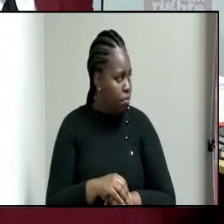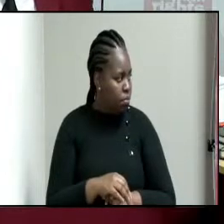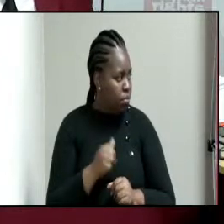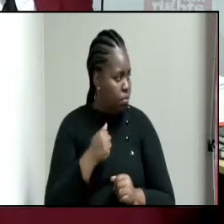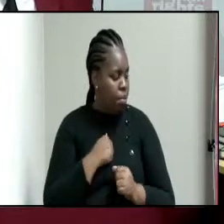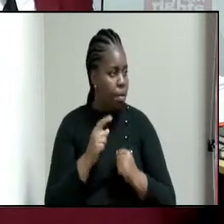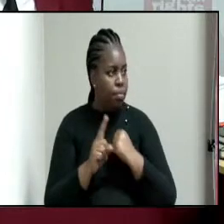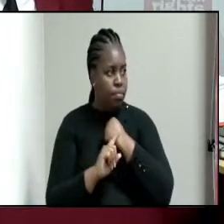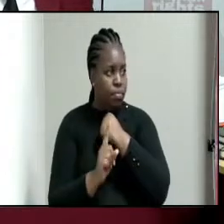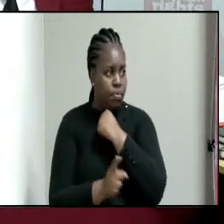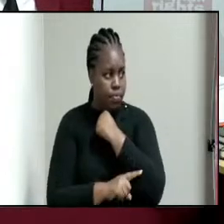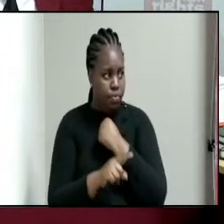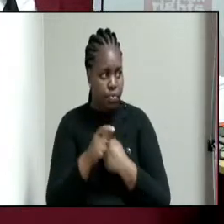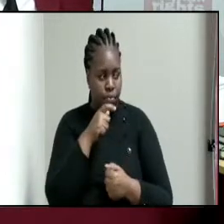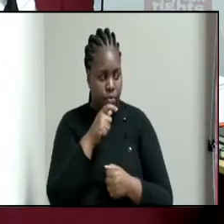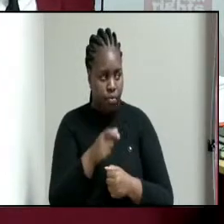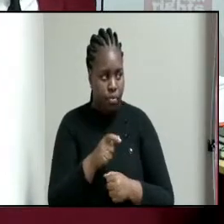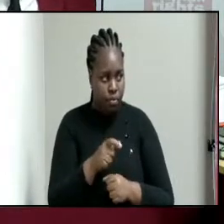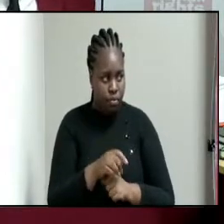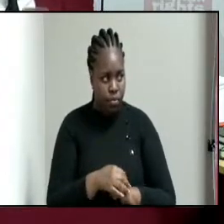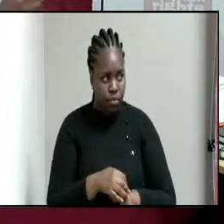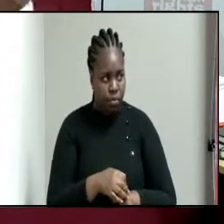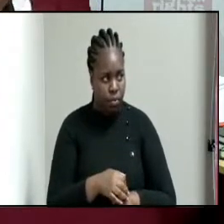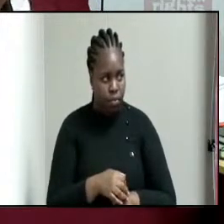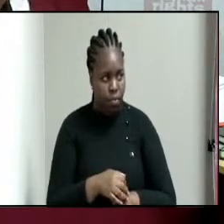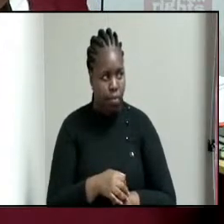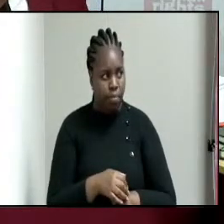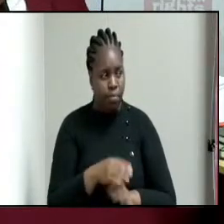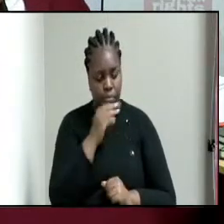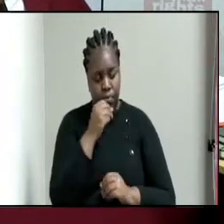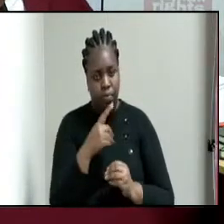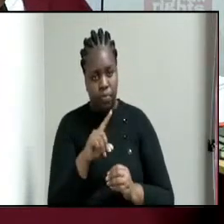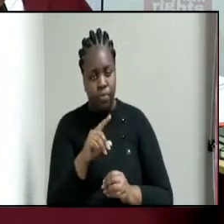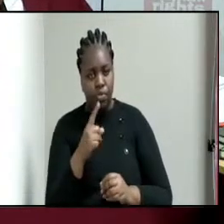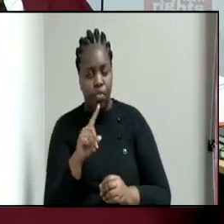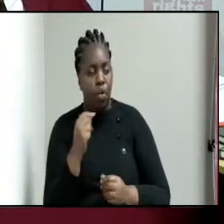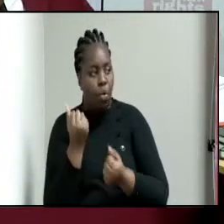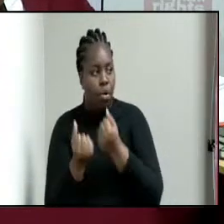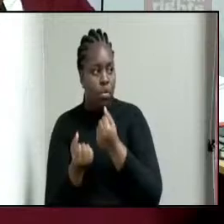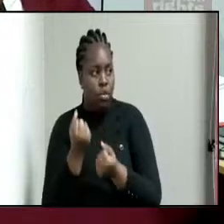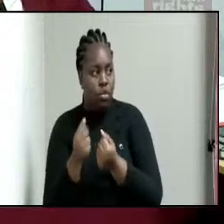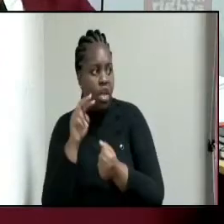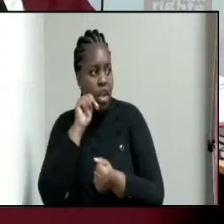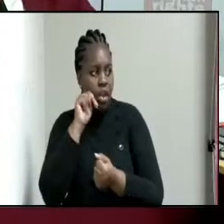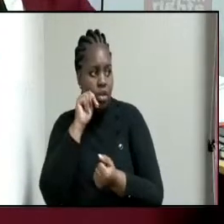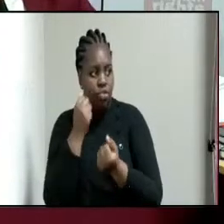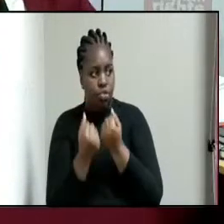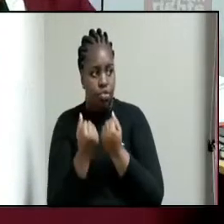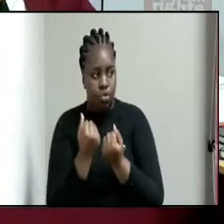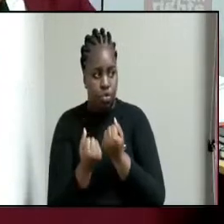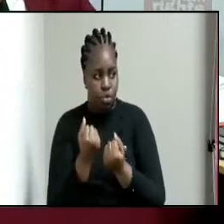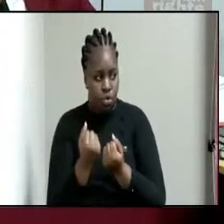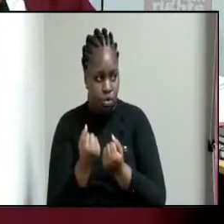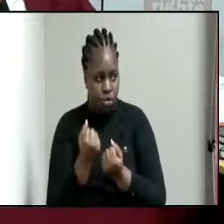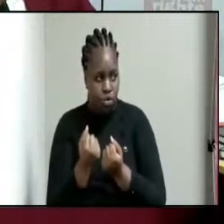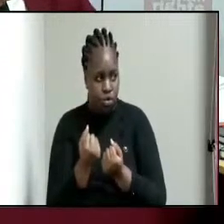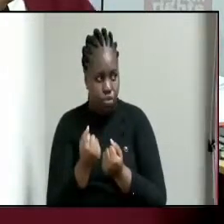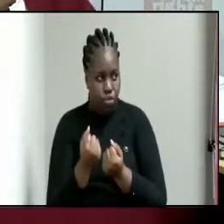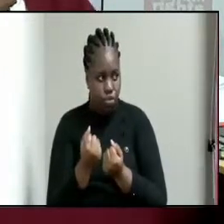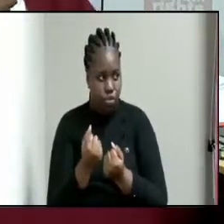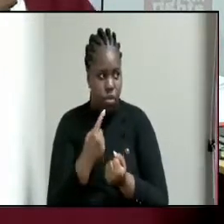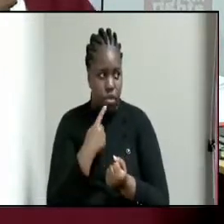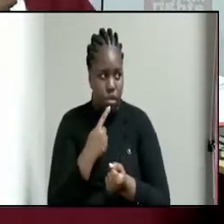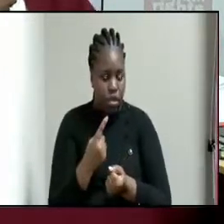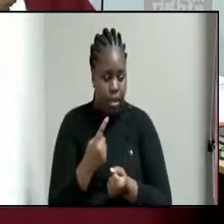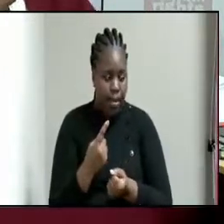is my last comment or question to you. You've made reference to the SERAC judgment, the Nigerian judgment, where it